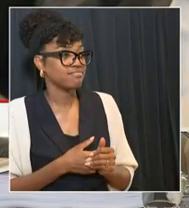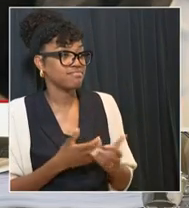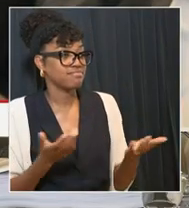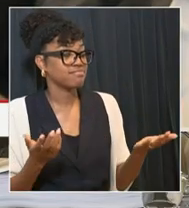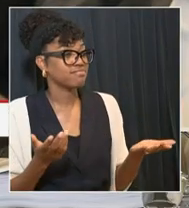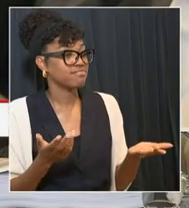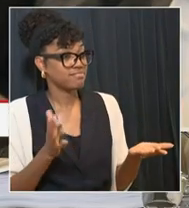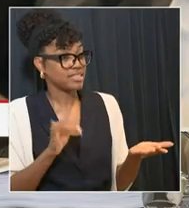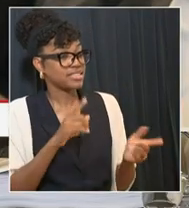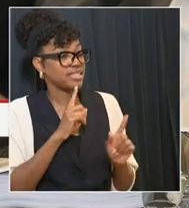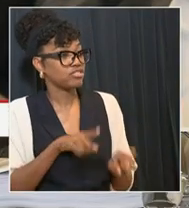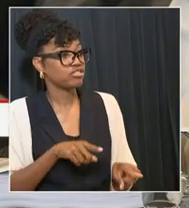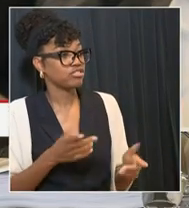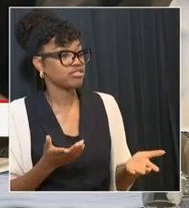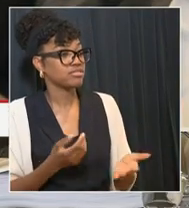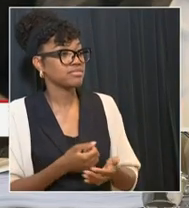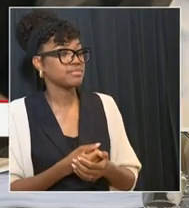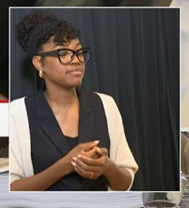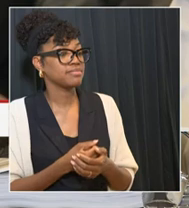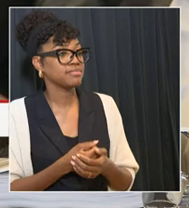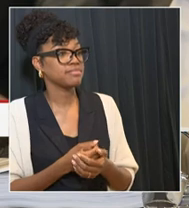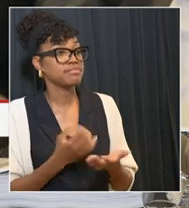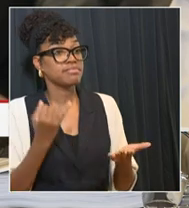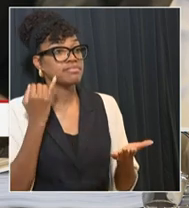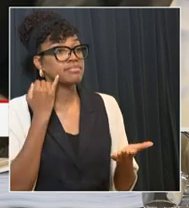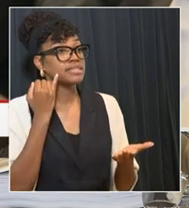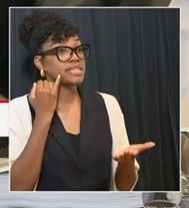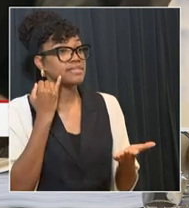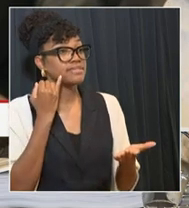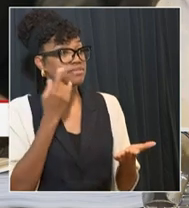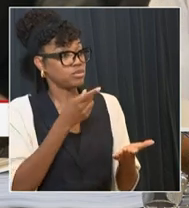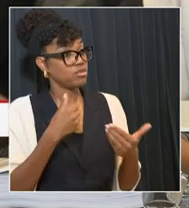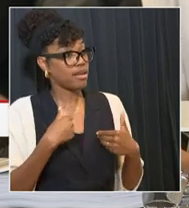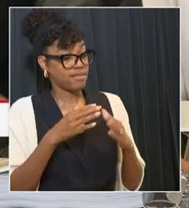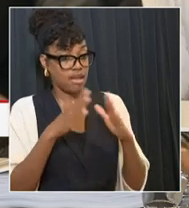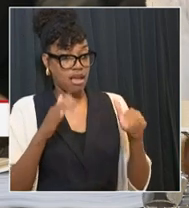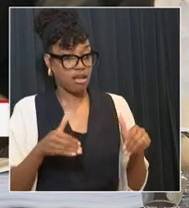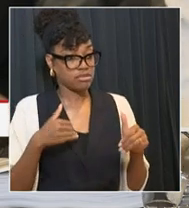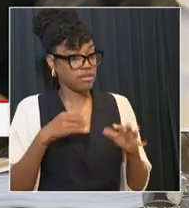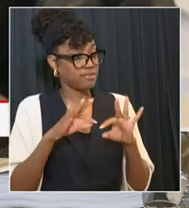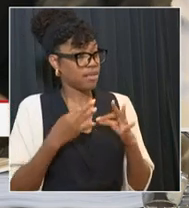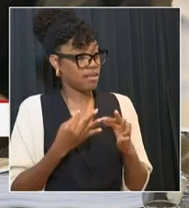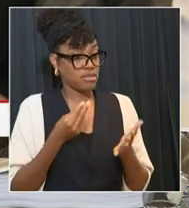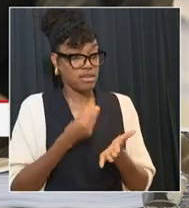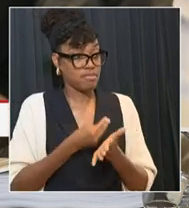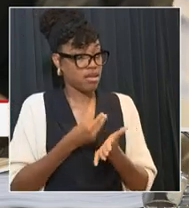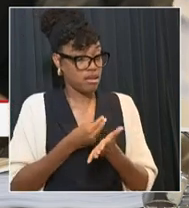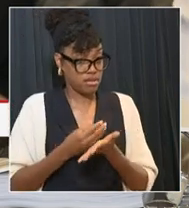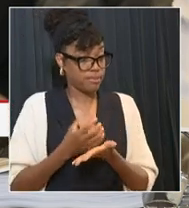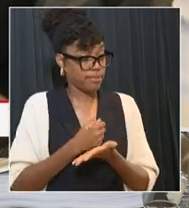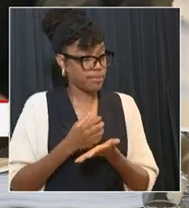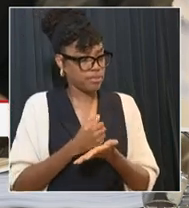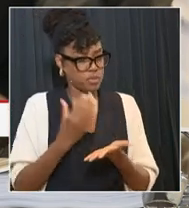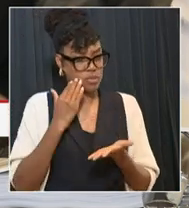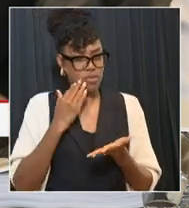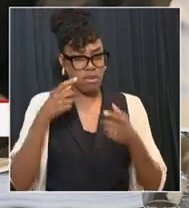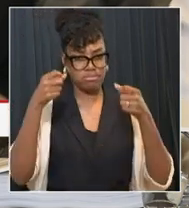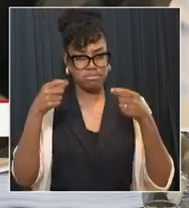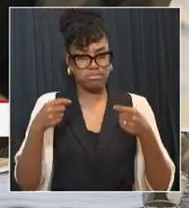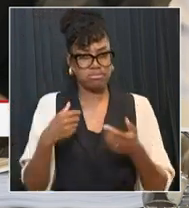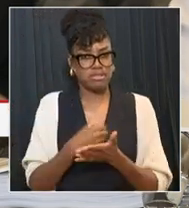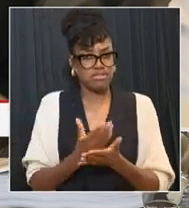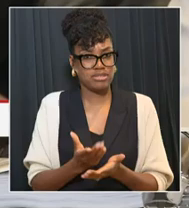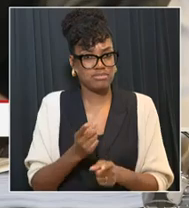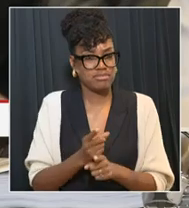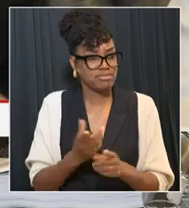That's the answer. And every household understands that. You have enough money, and